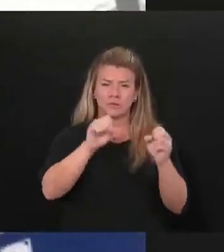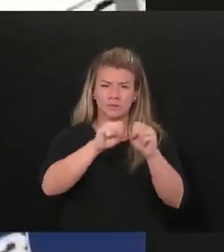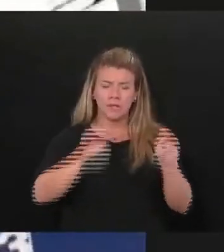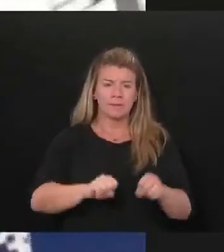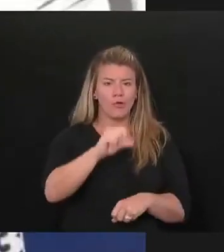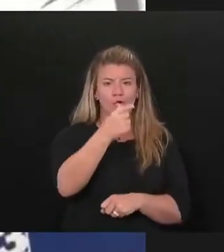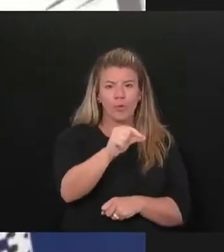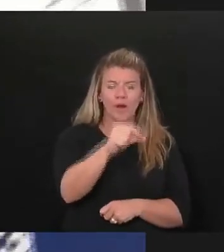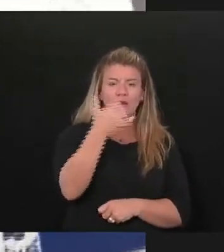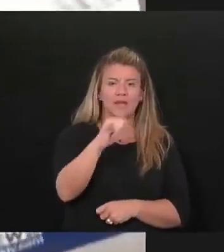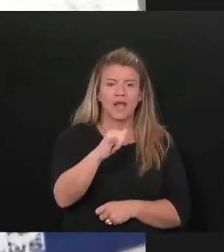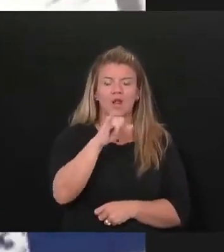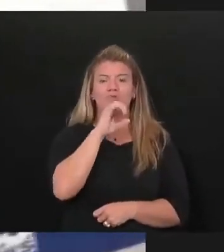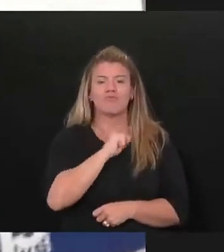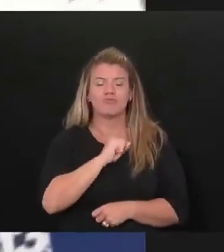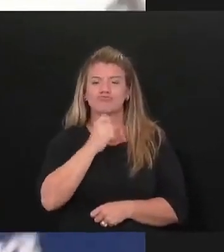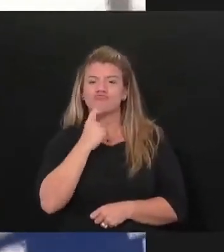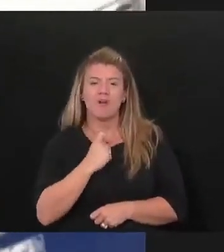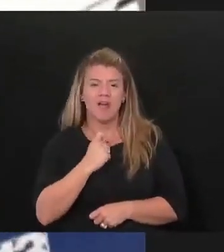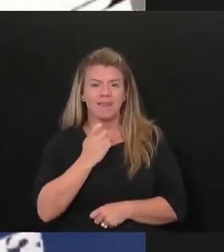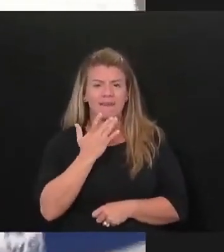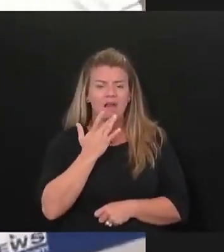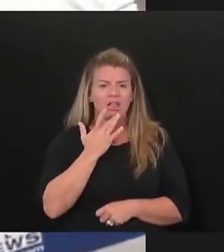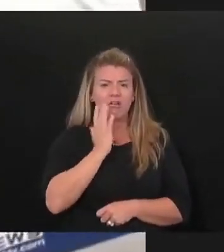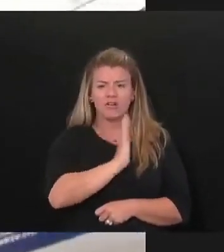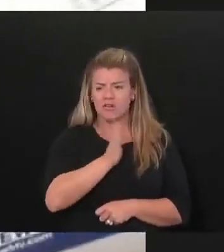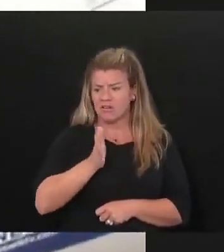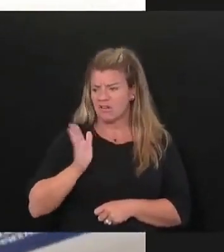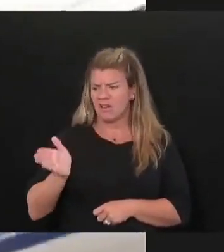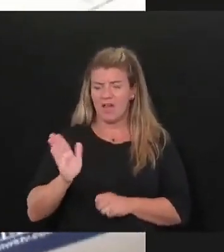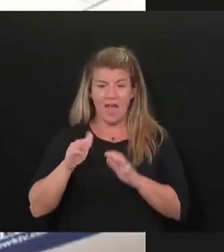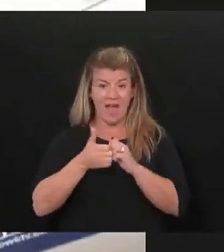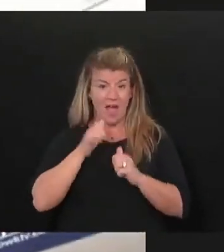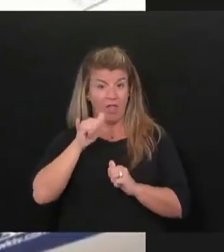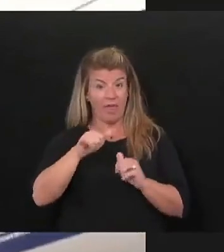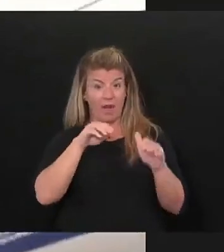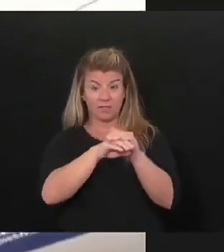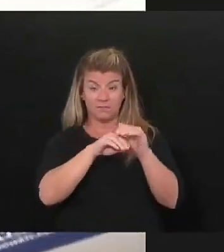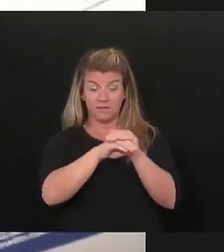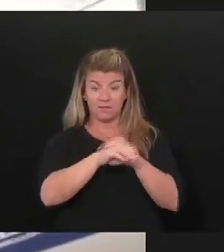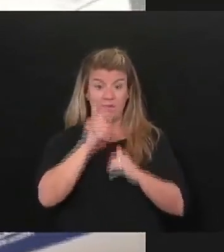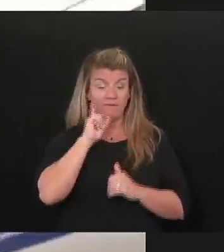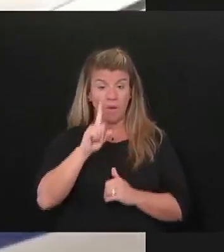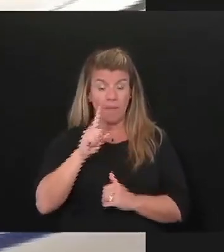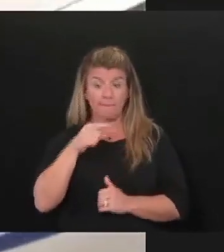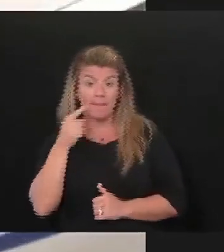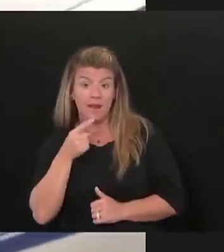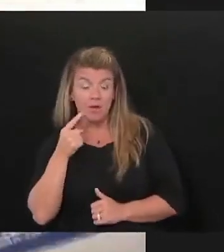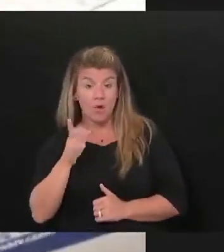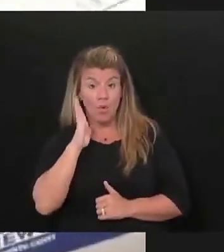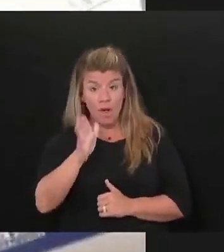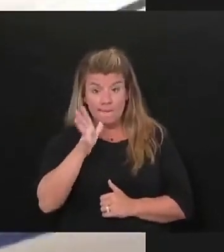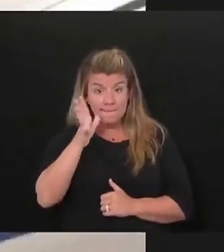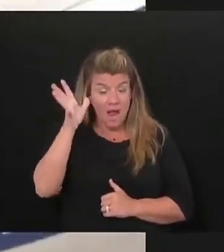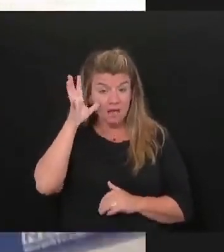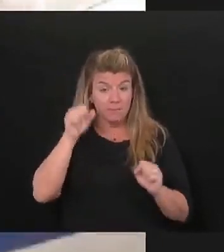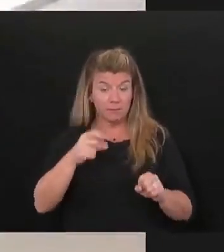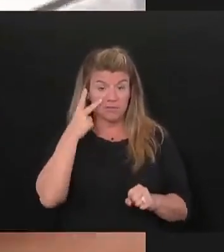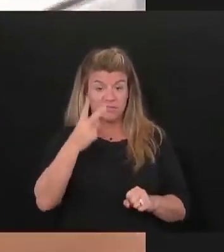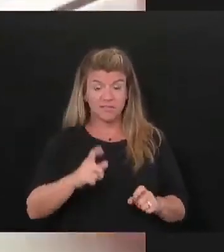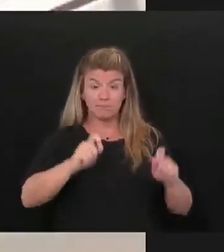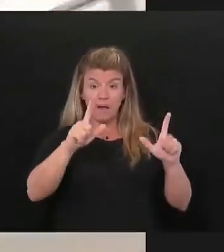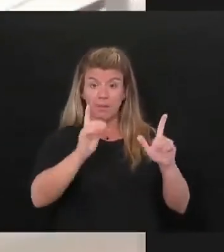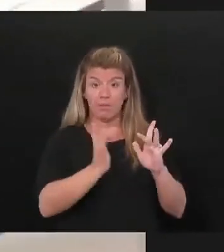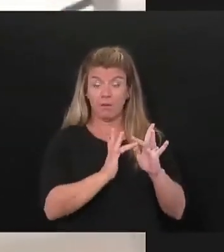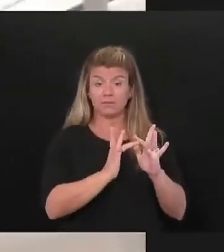green, yellow, orange, and red. How accessible is this going to be to the public? Will parents be able to look at it at a website like we can